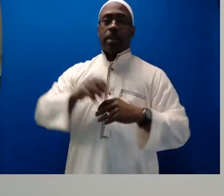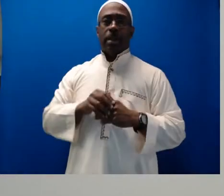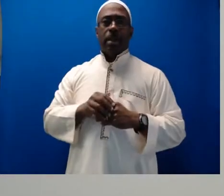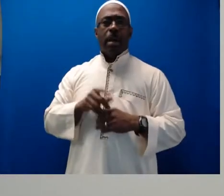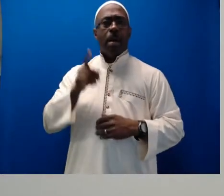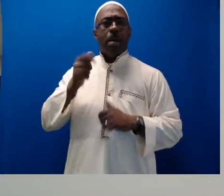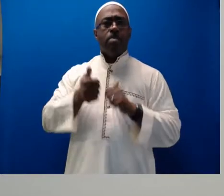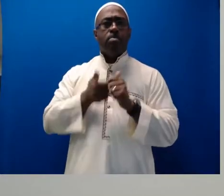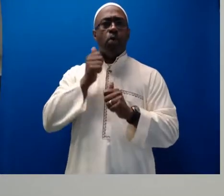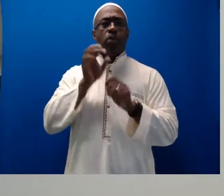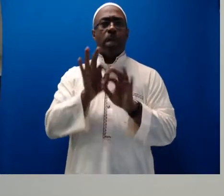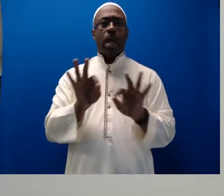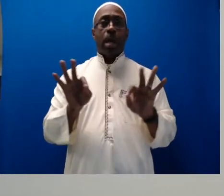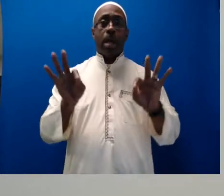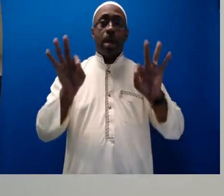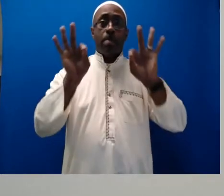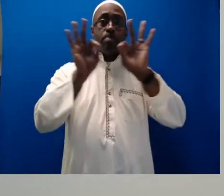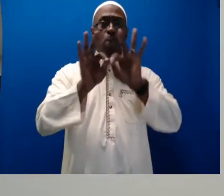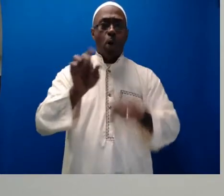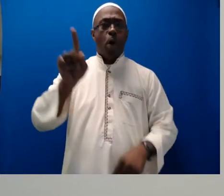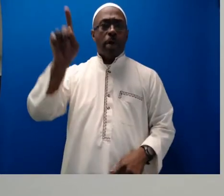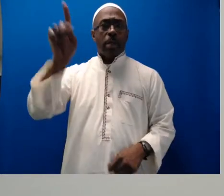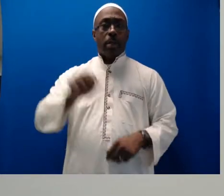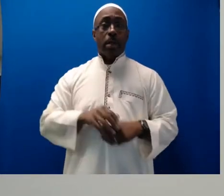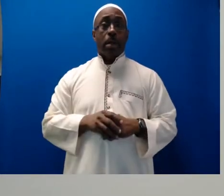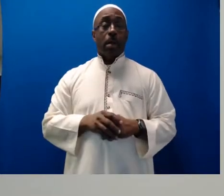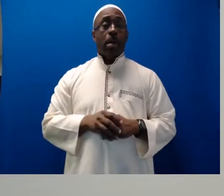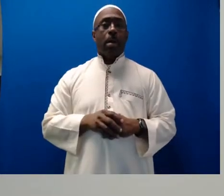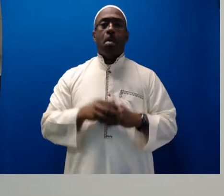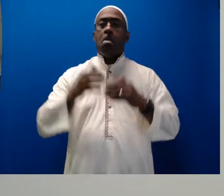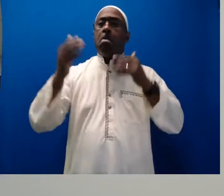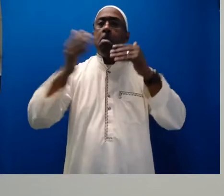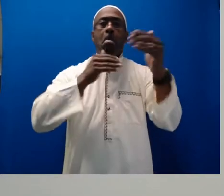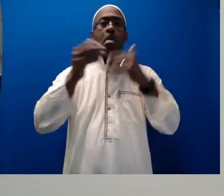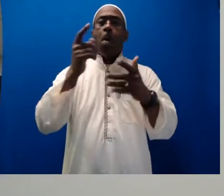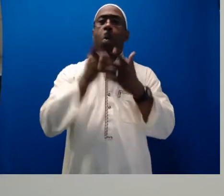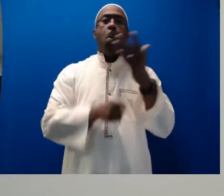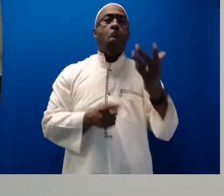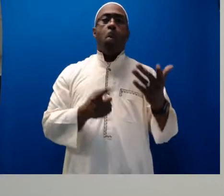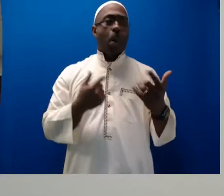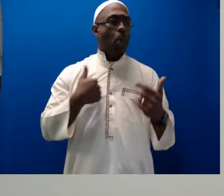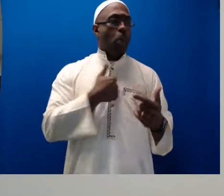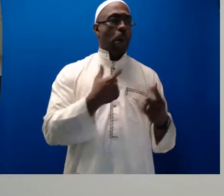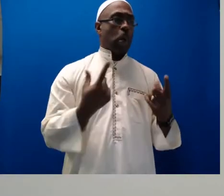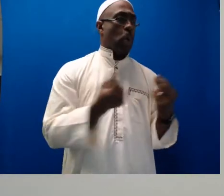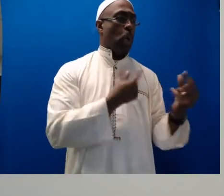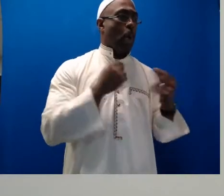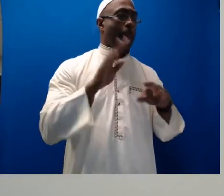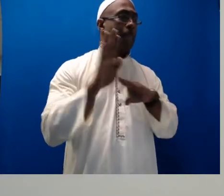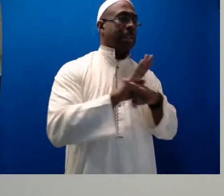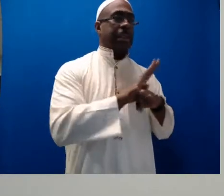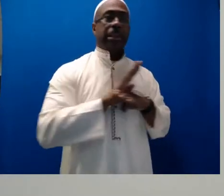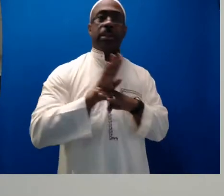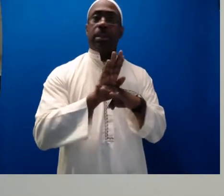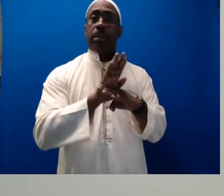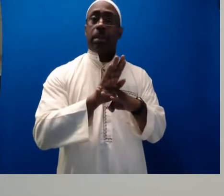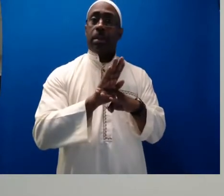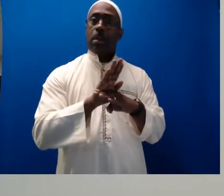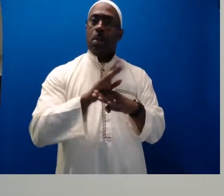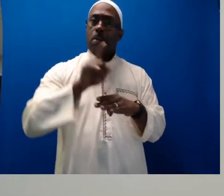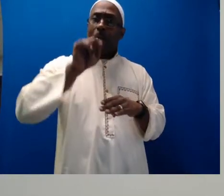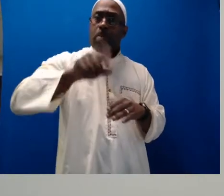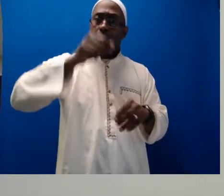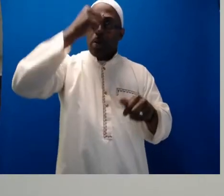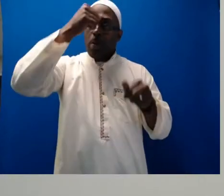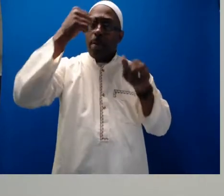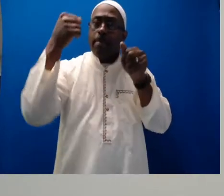the most important. So that whatever it may be that we're busy with, that we are reminded that it